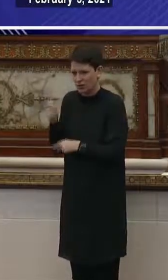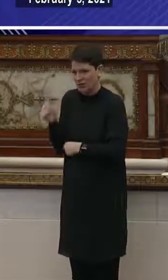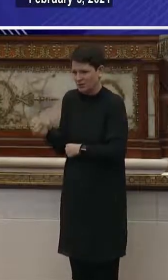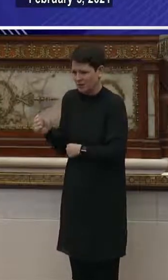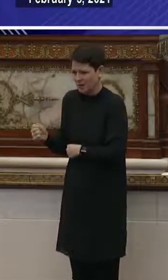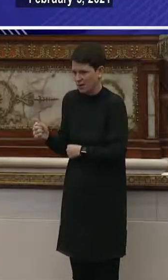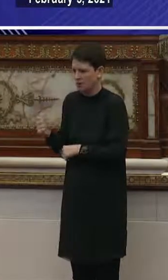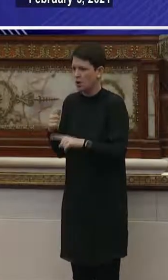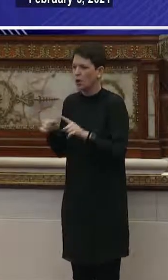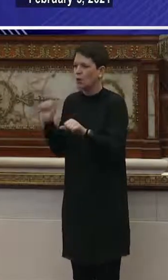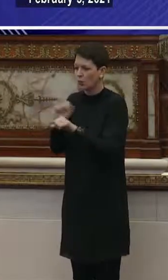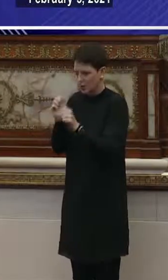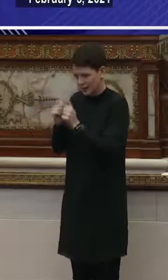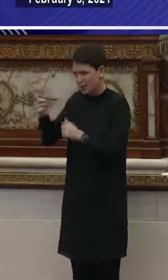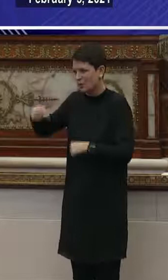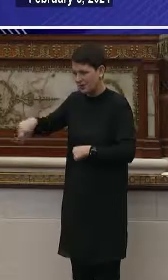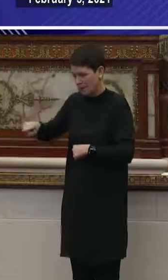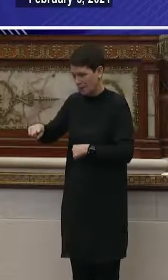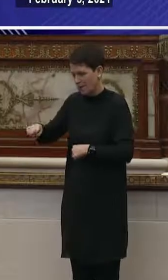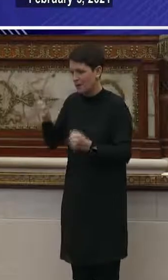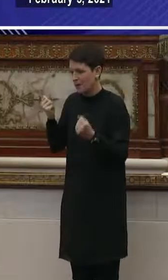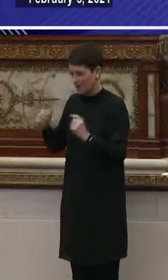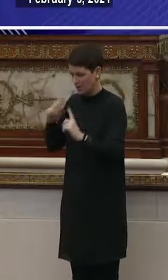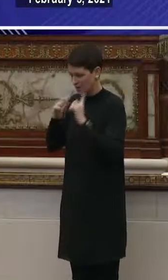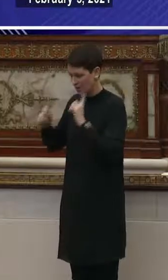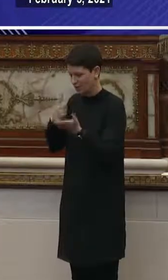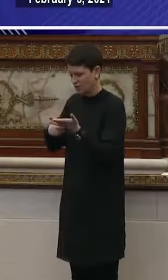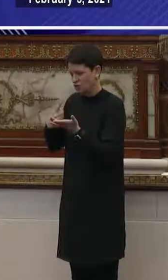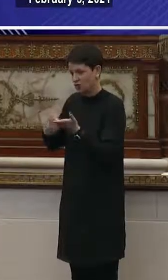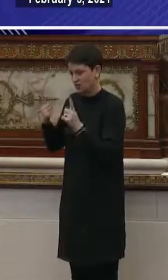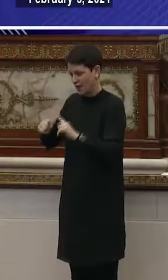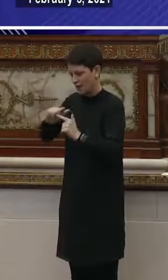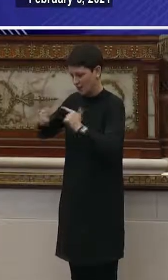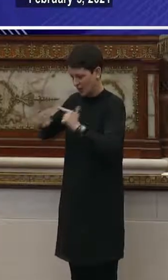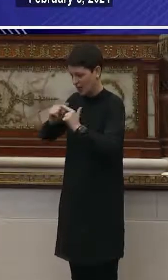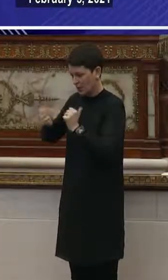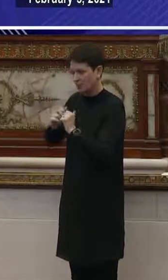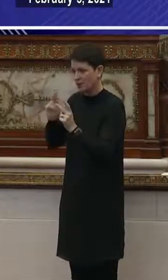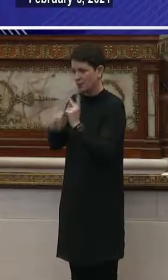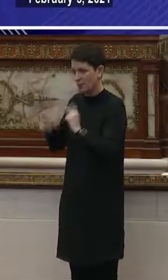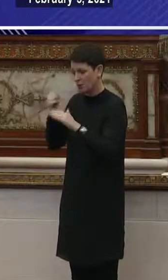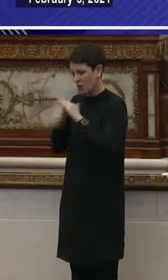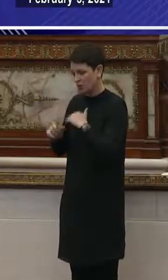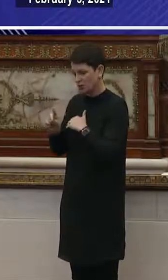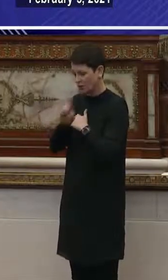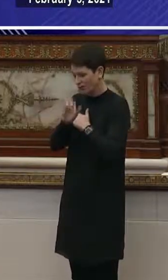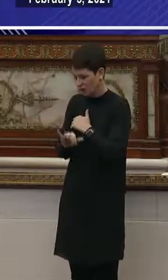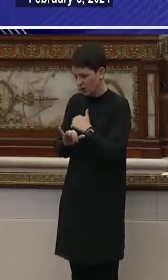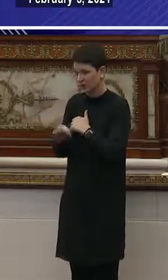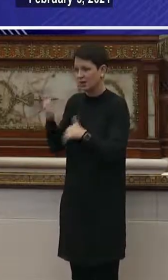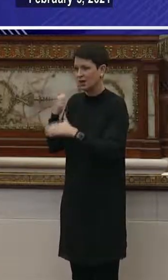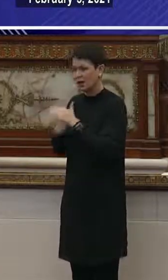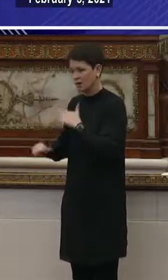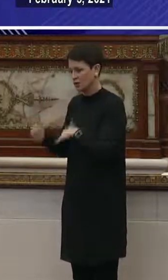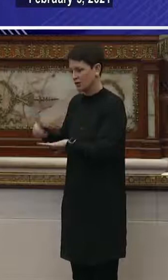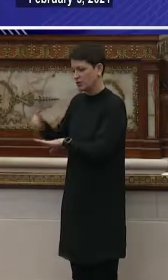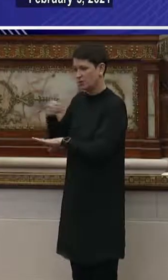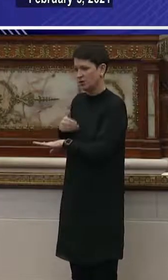own. If we're working with them, I think a lot of those conversations have taken place back and forth with folks under Dr. Farley, folks under the